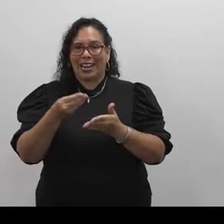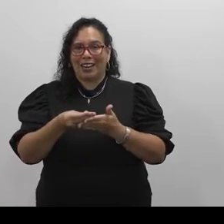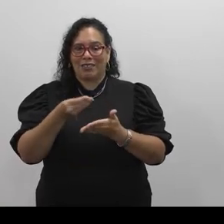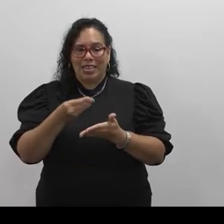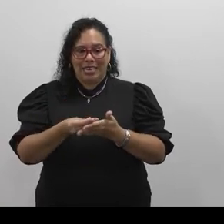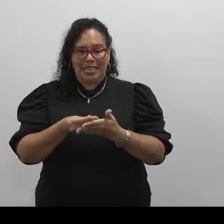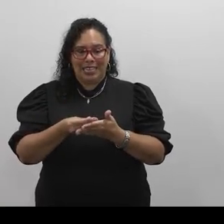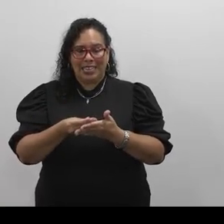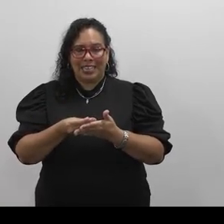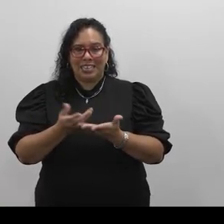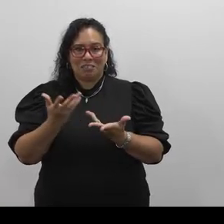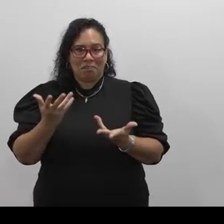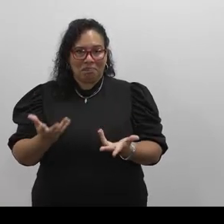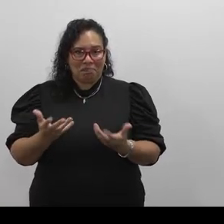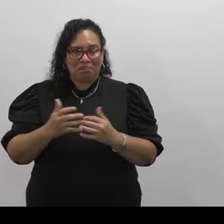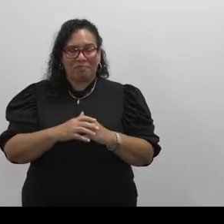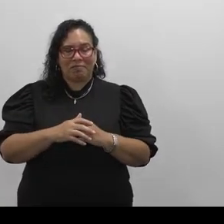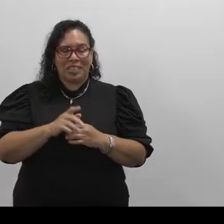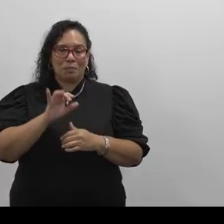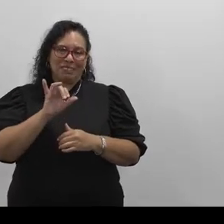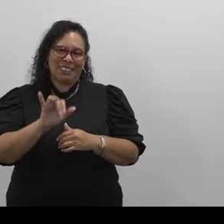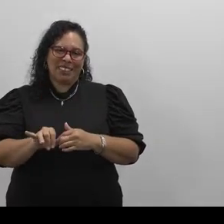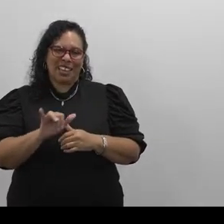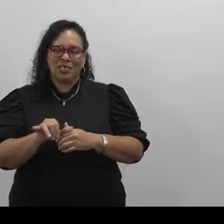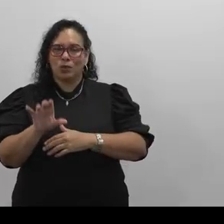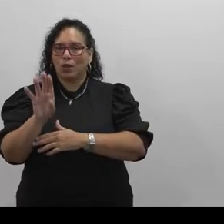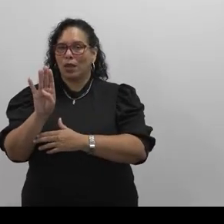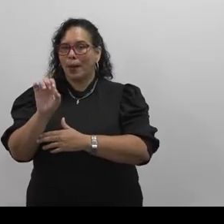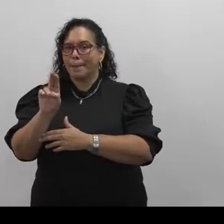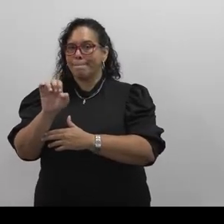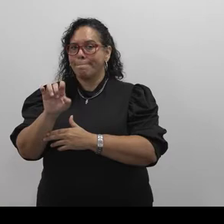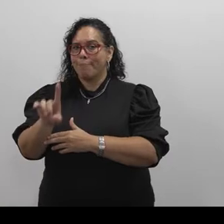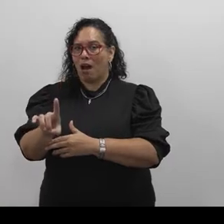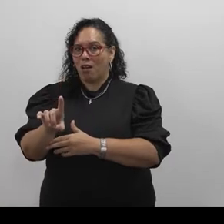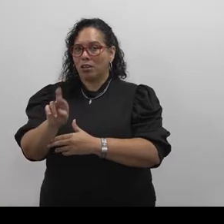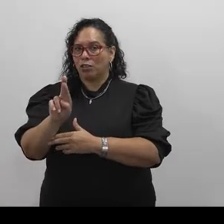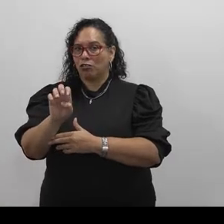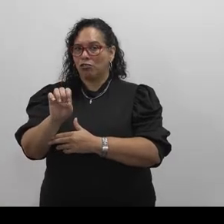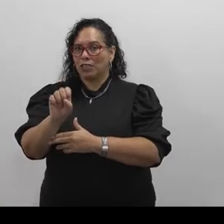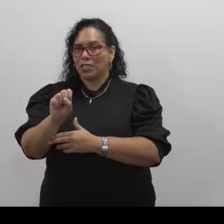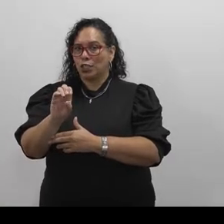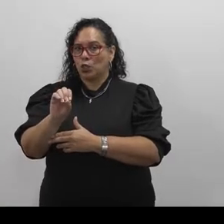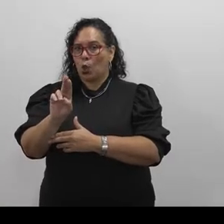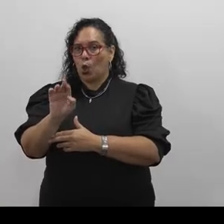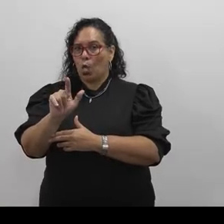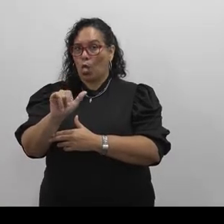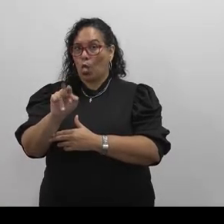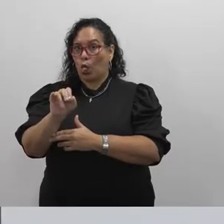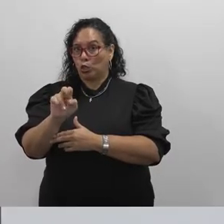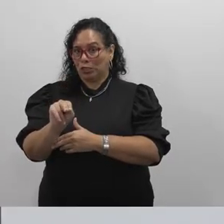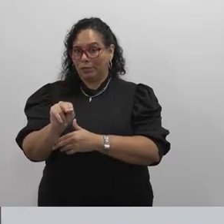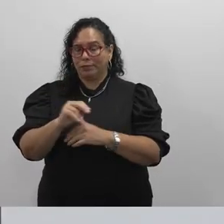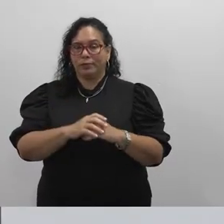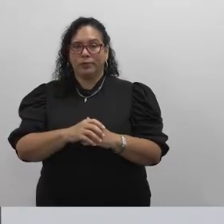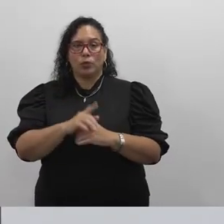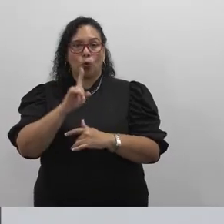me perfectly, Dr. Benitez, but that's where this bond resolution comes into play. So One of the requirements that's set forth upon all of us and